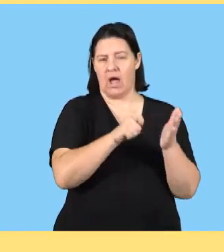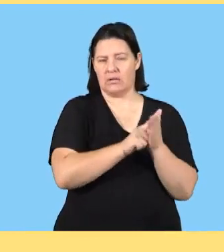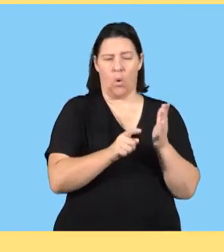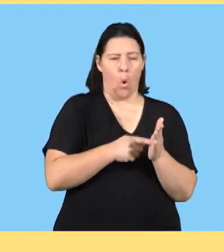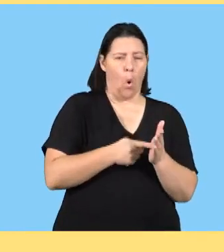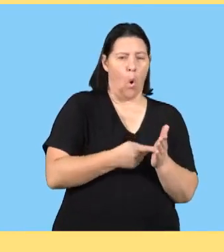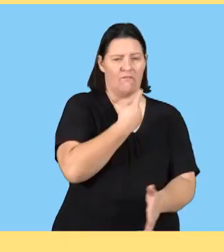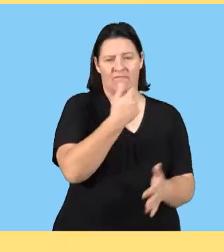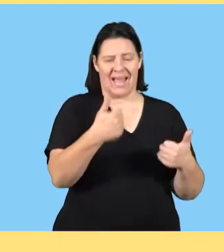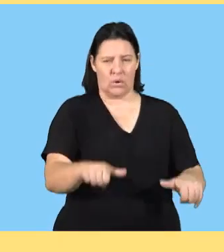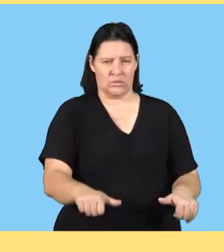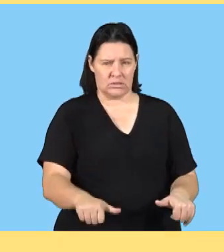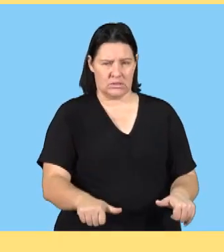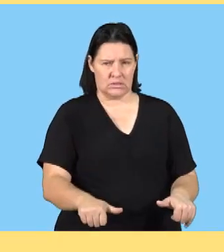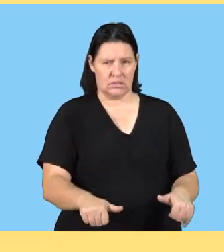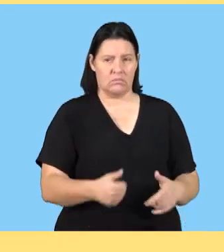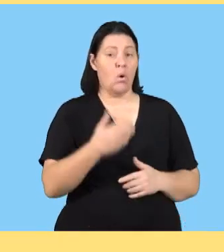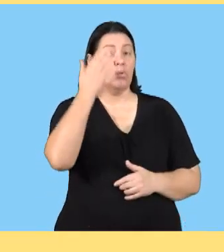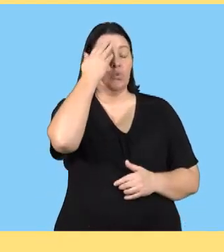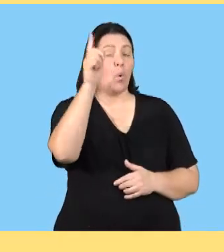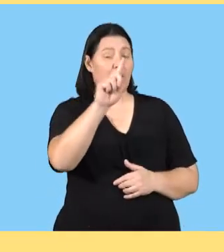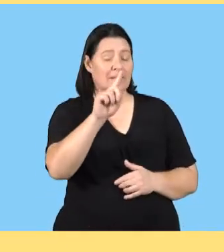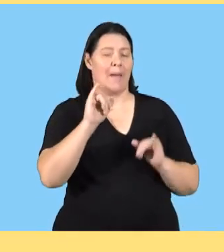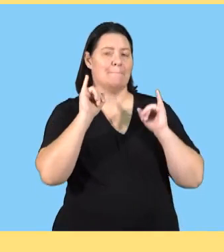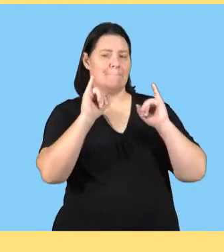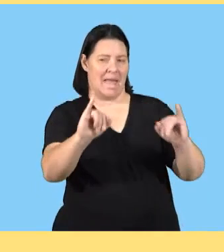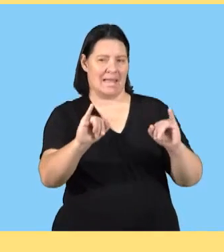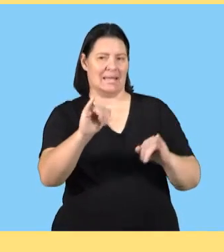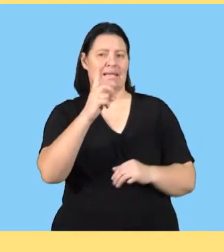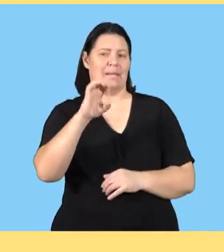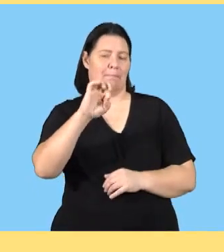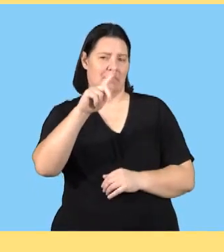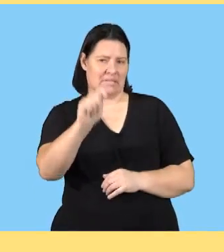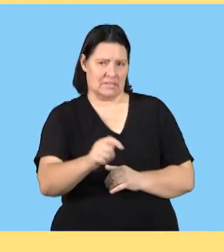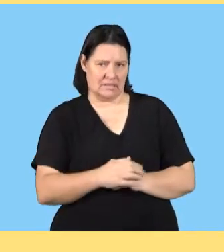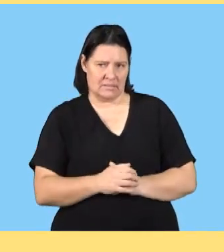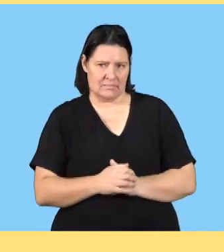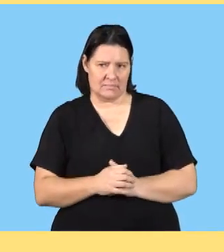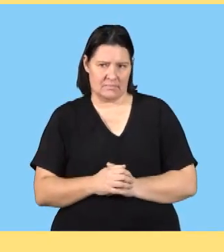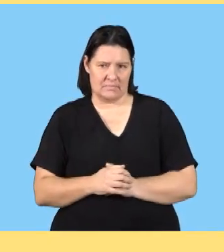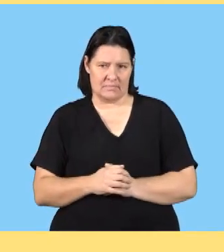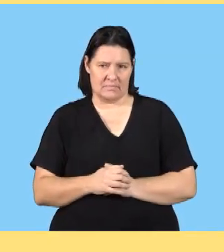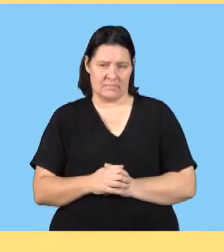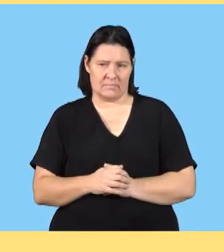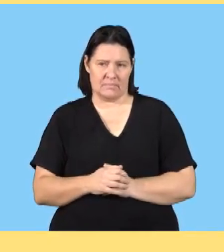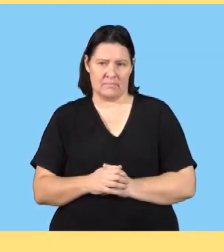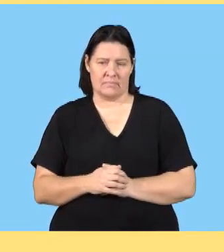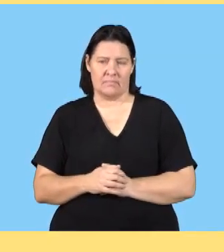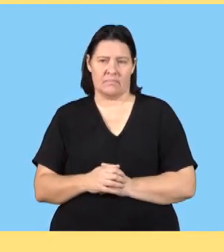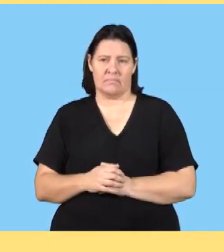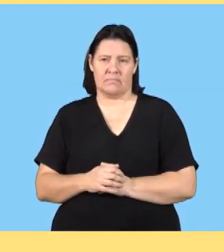are writing off an account, we're going to have what is known as bad debts.